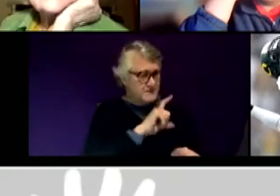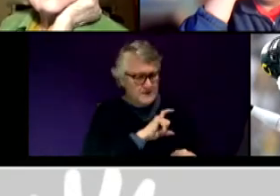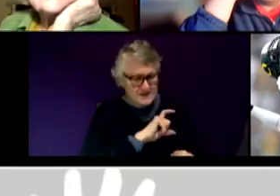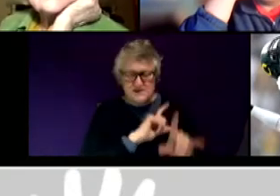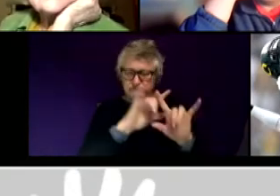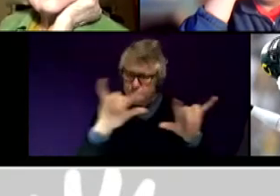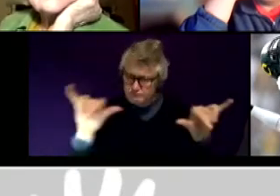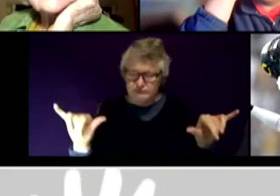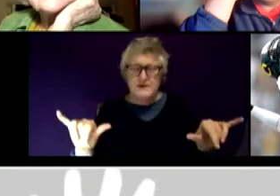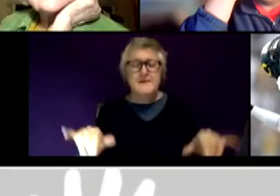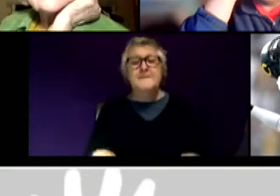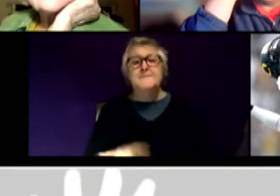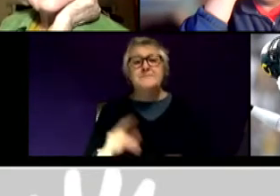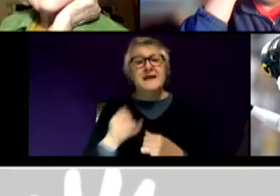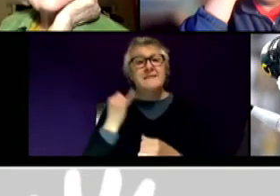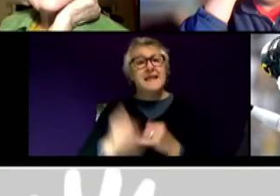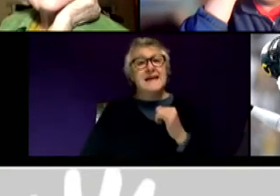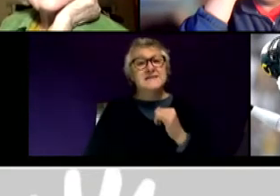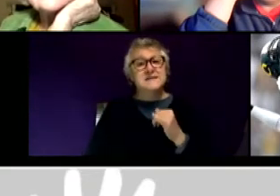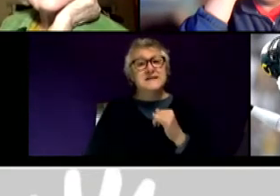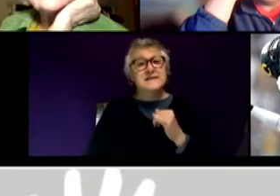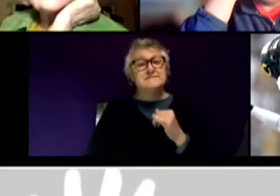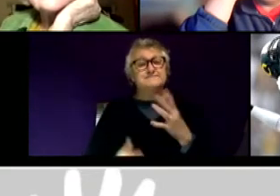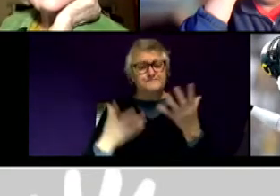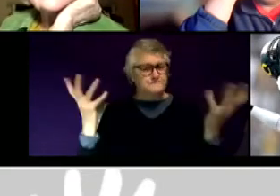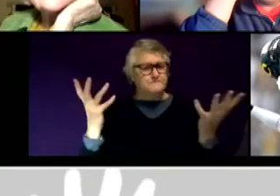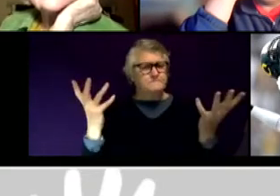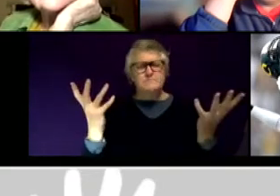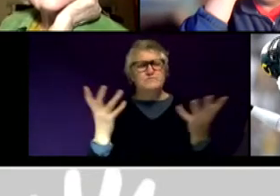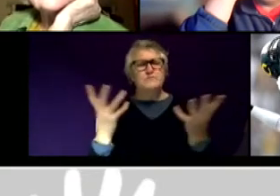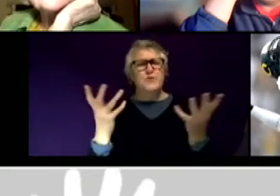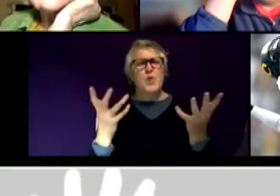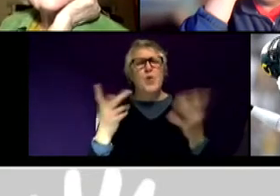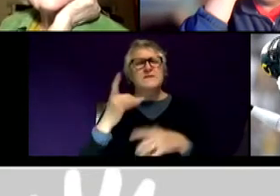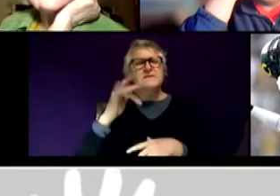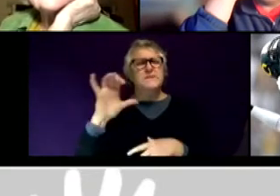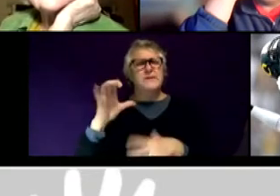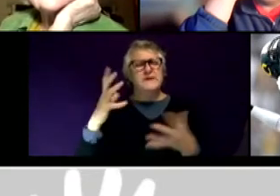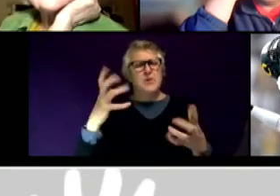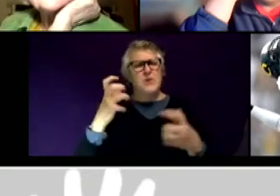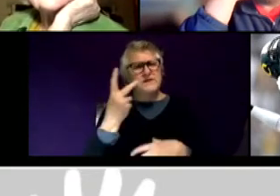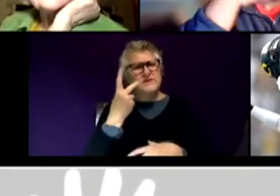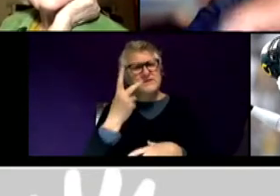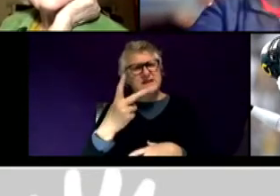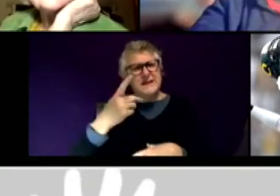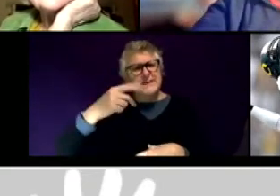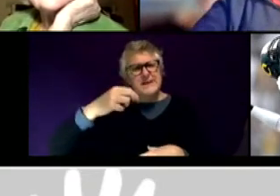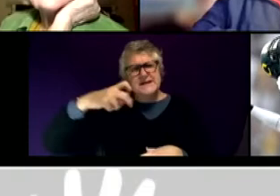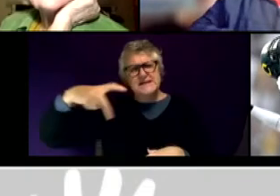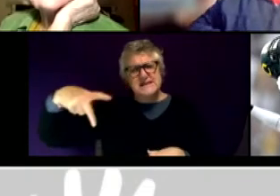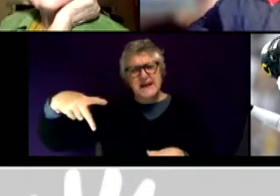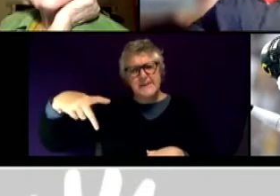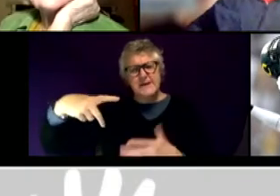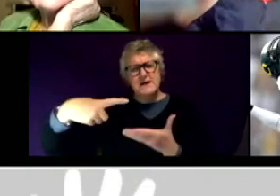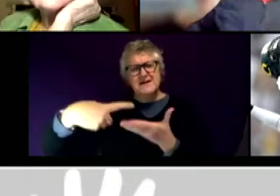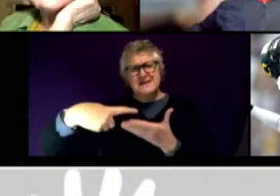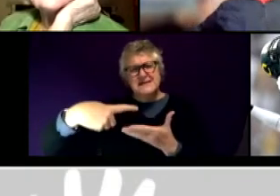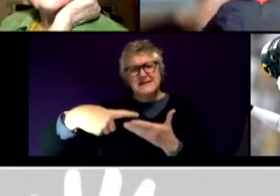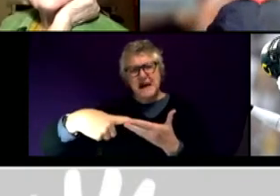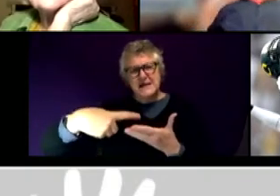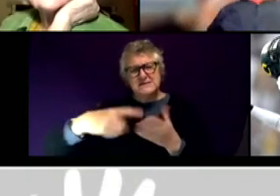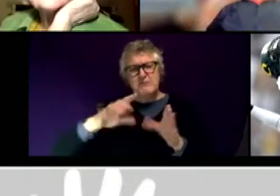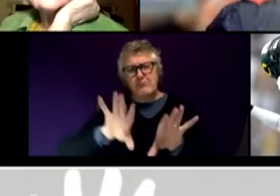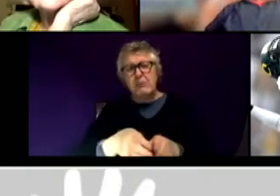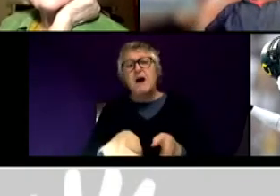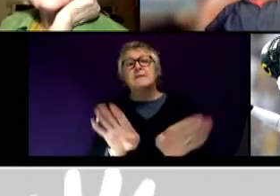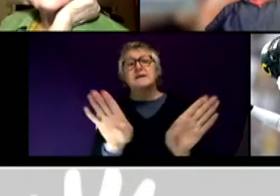and specifically, what would the public like to see PCCEP discuss next? This is the last meeting of the calendar year, so it's important to talk